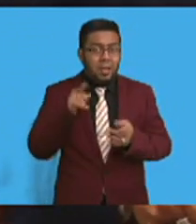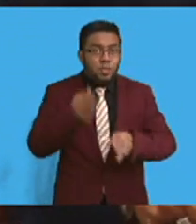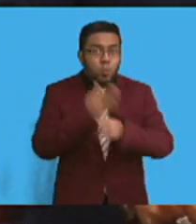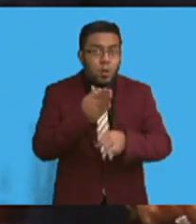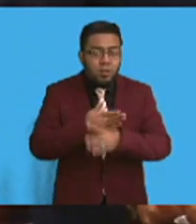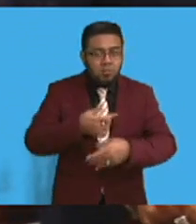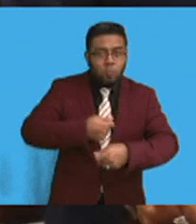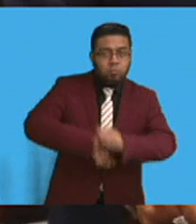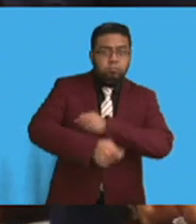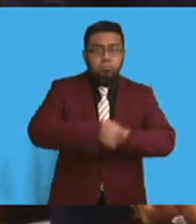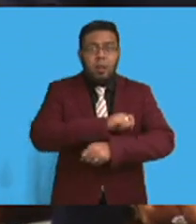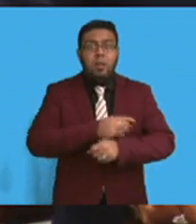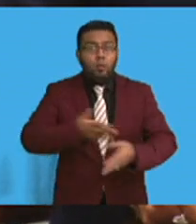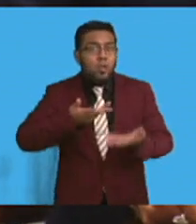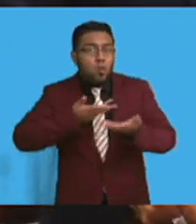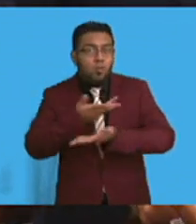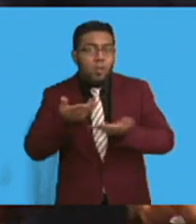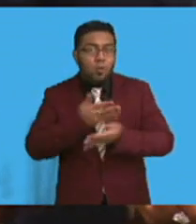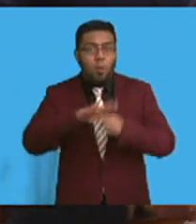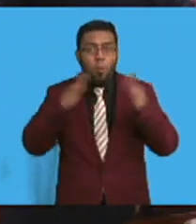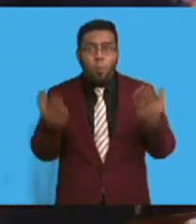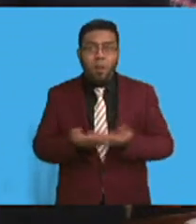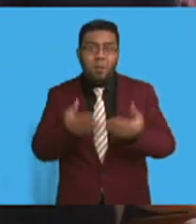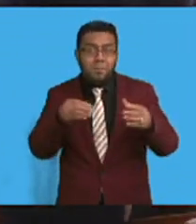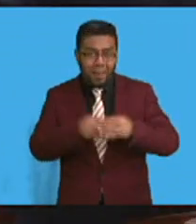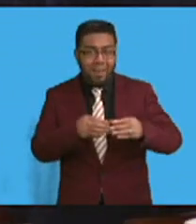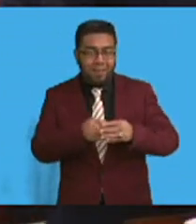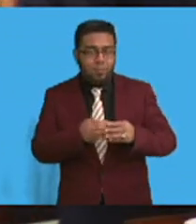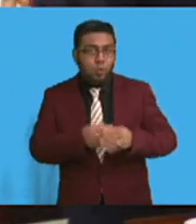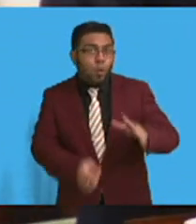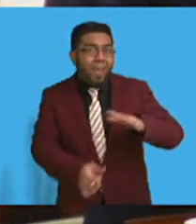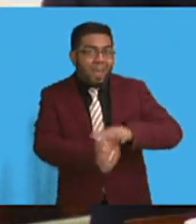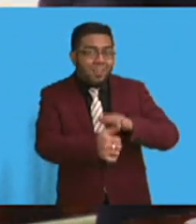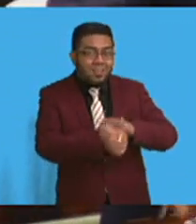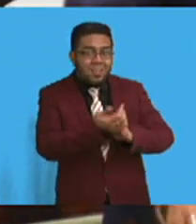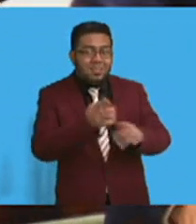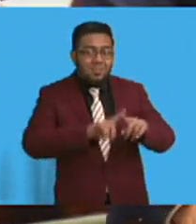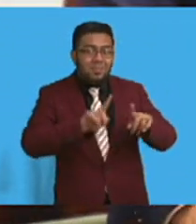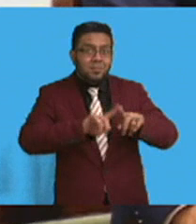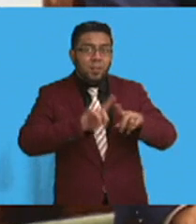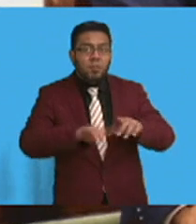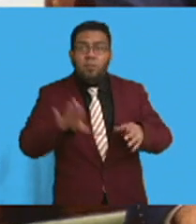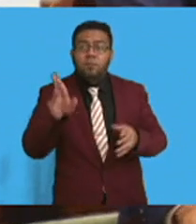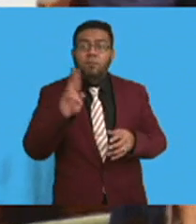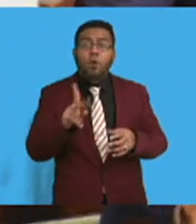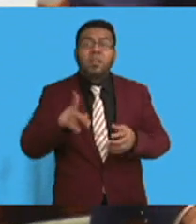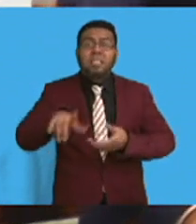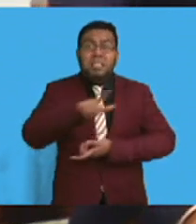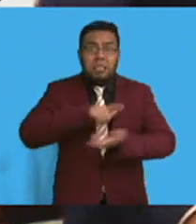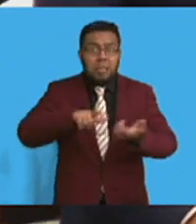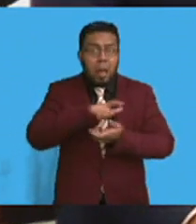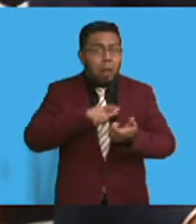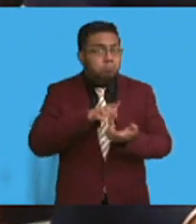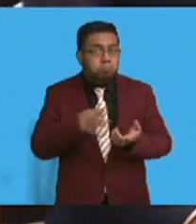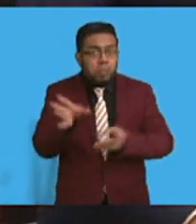negotiate with the ADB and the World Bank to access financing mechanisms that can be activated following serious natural disasters, not only in the form